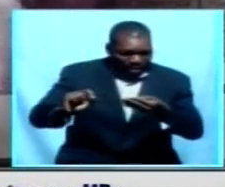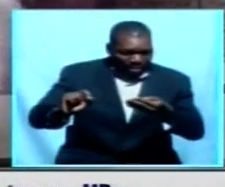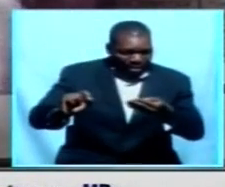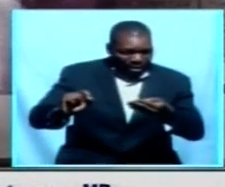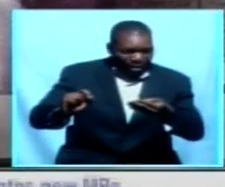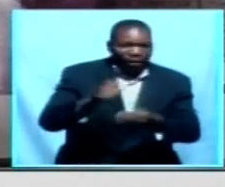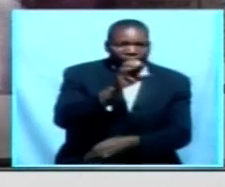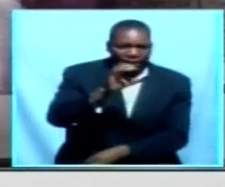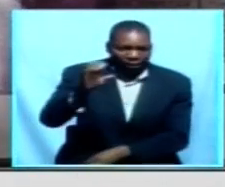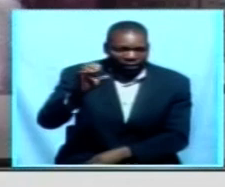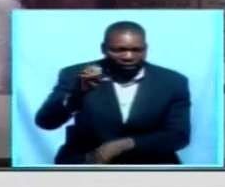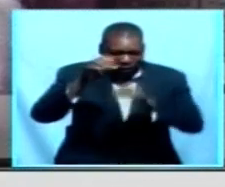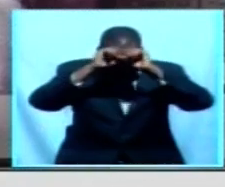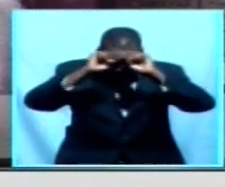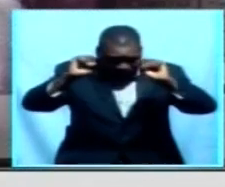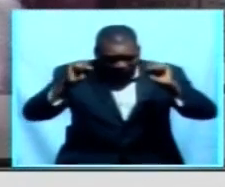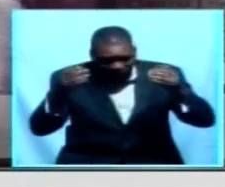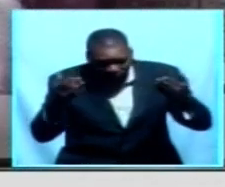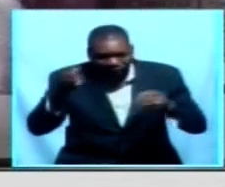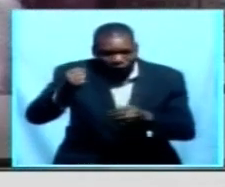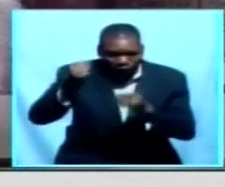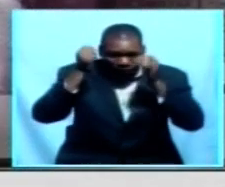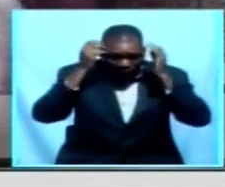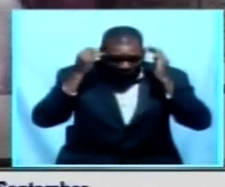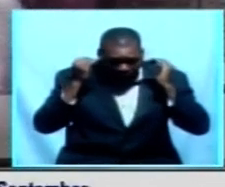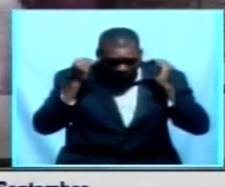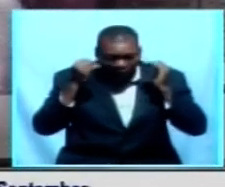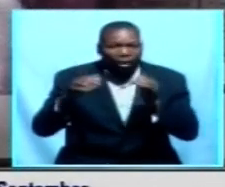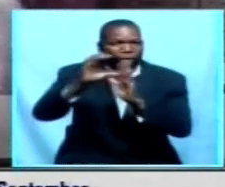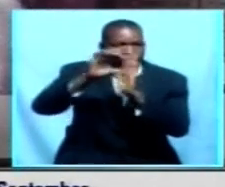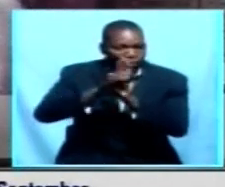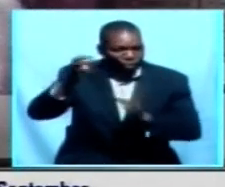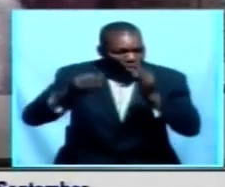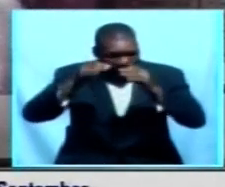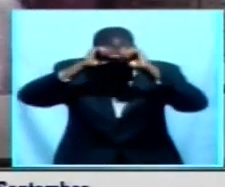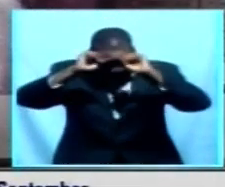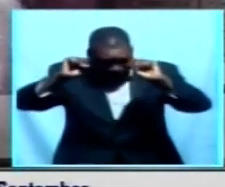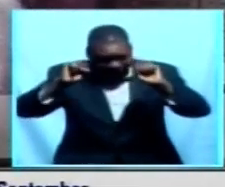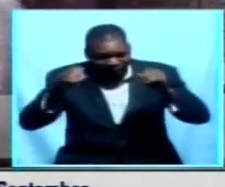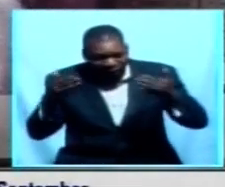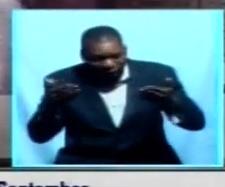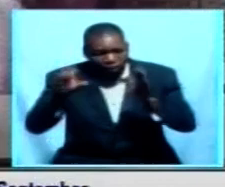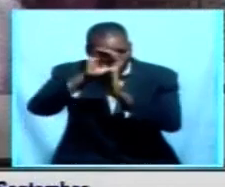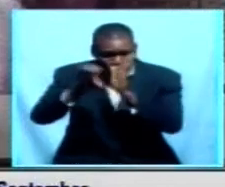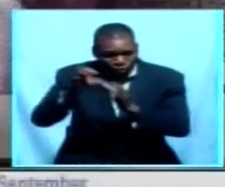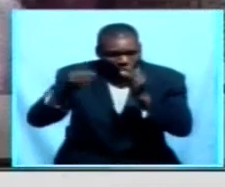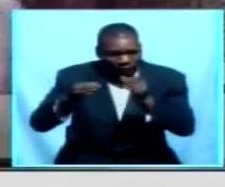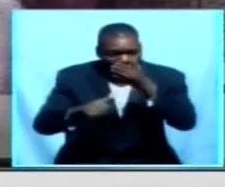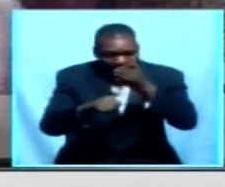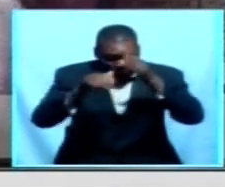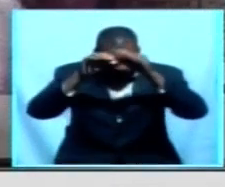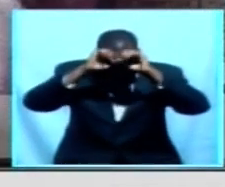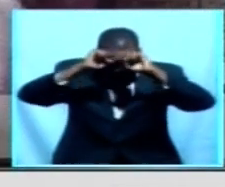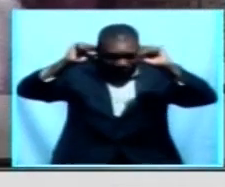copied to the head of state, the Chief Justice, President of the Constitutional Court, Deputy President of the Constitutional Court,